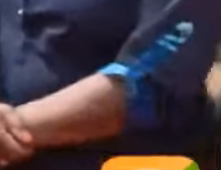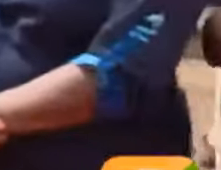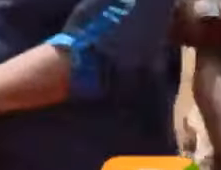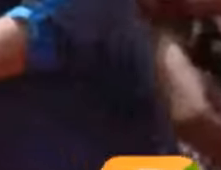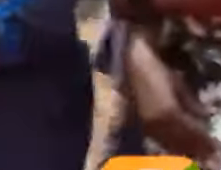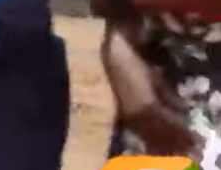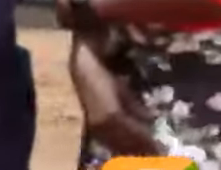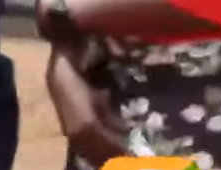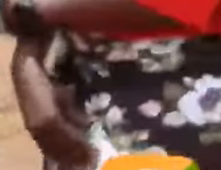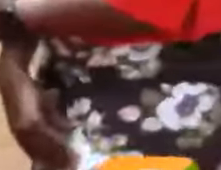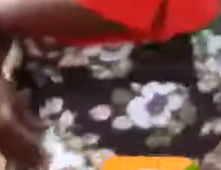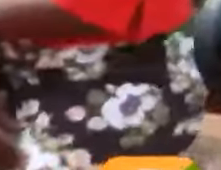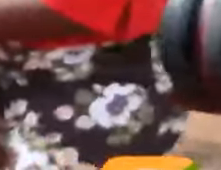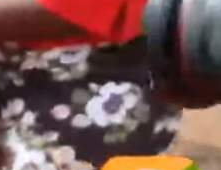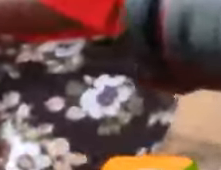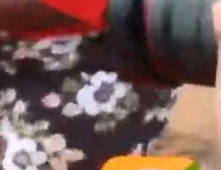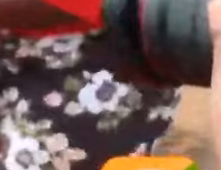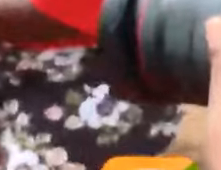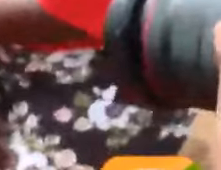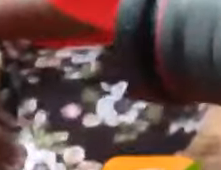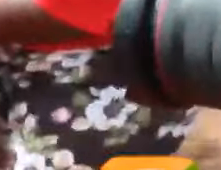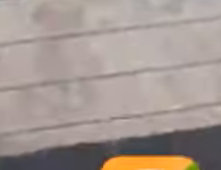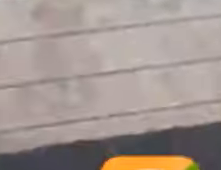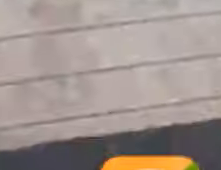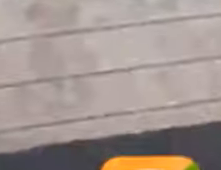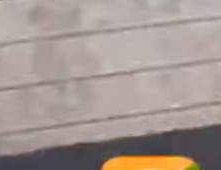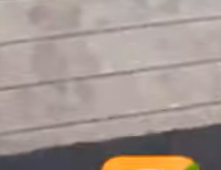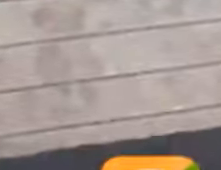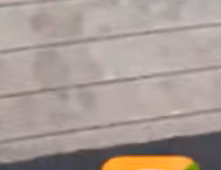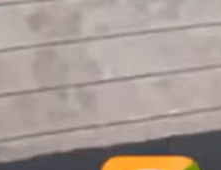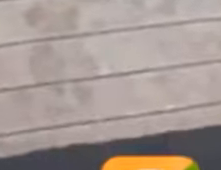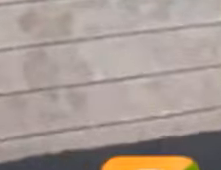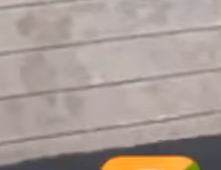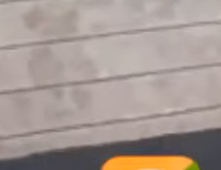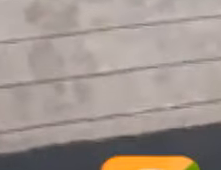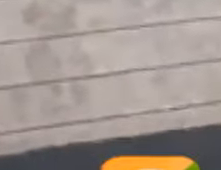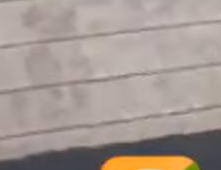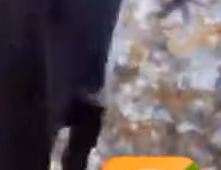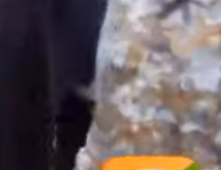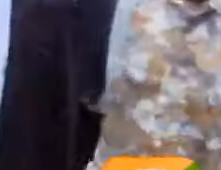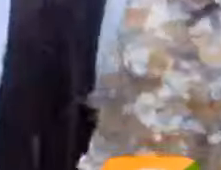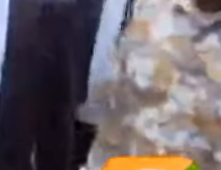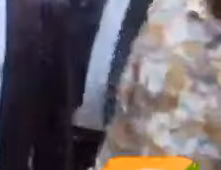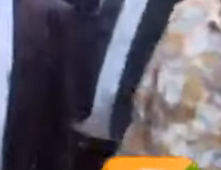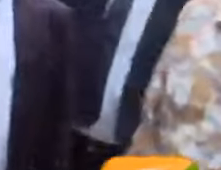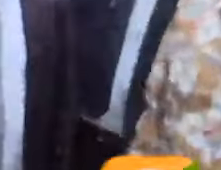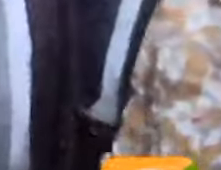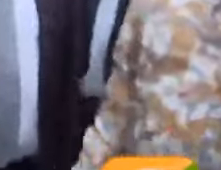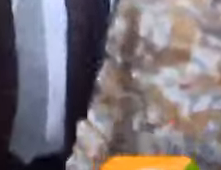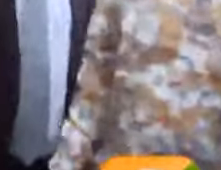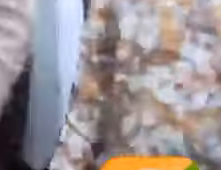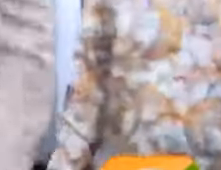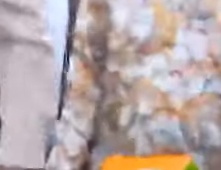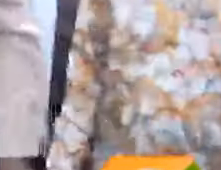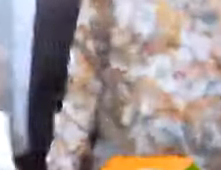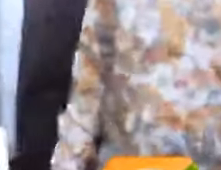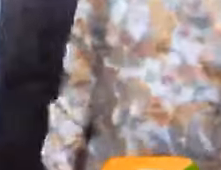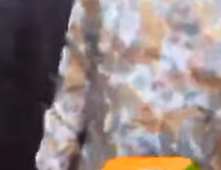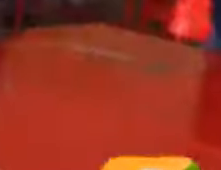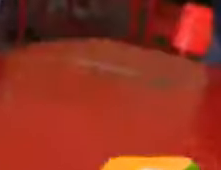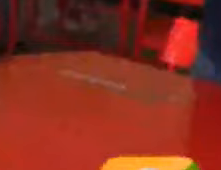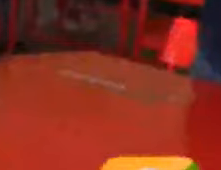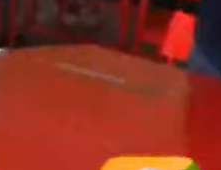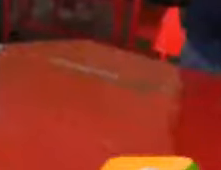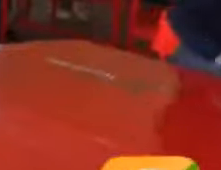The president was on a development tour of Bungoma County, where he graced the handing over ceremony of Naitiri SA Township Primary